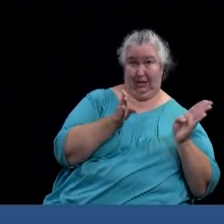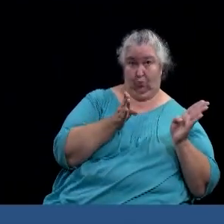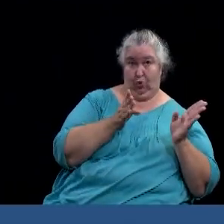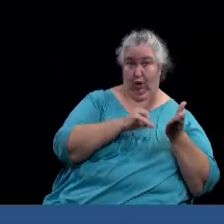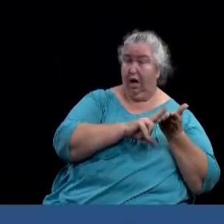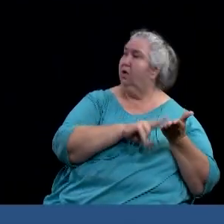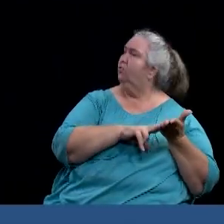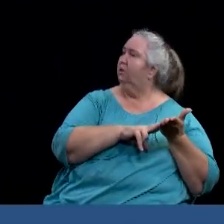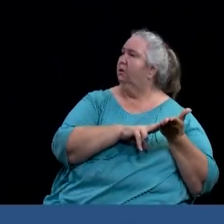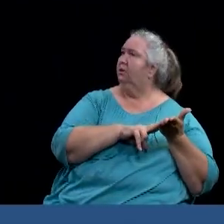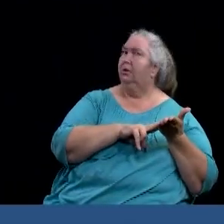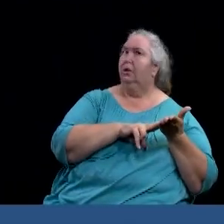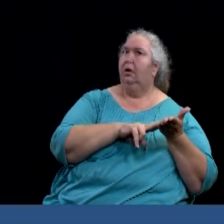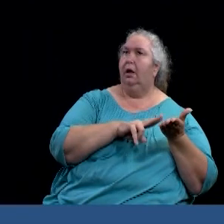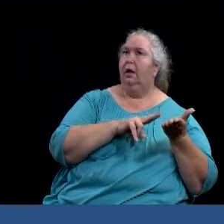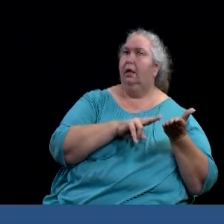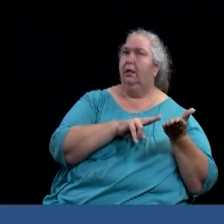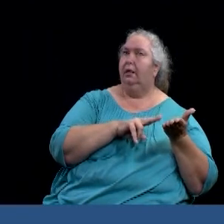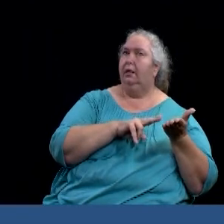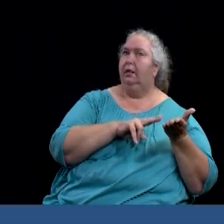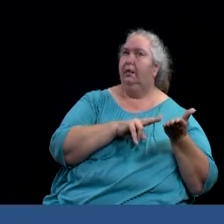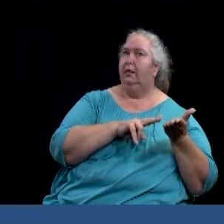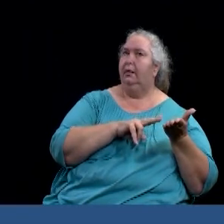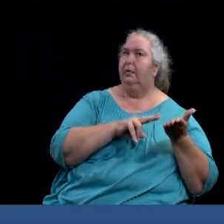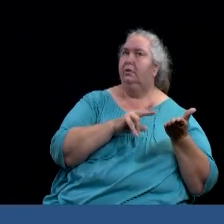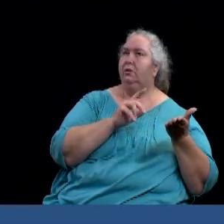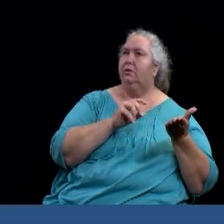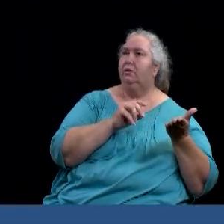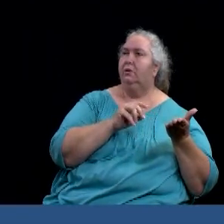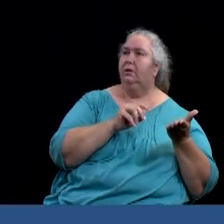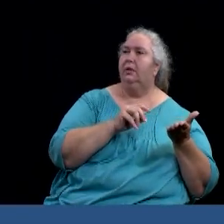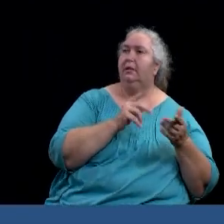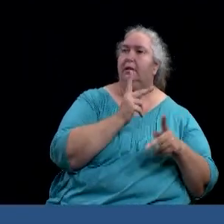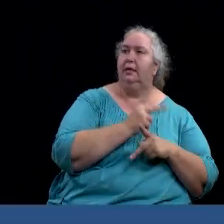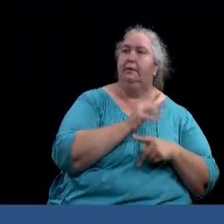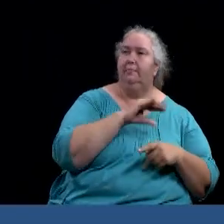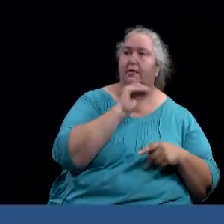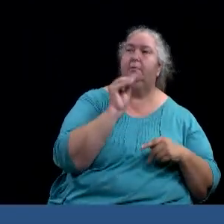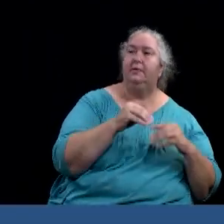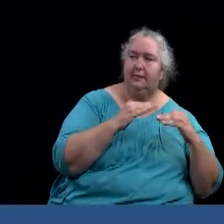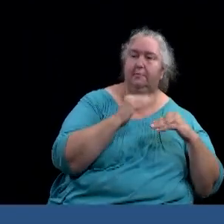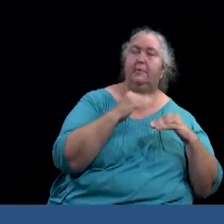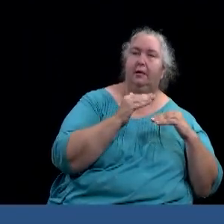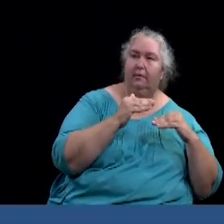local subcontractors. We would prefer 90%. So